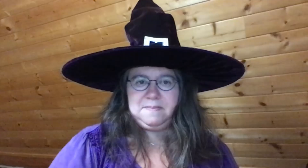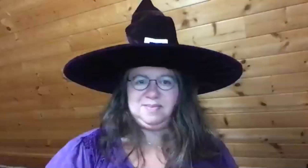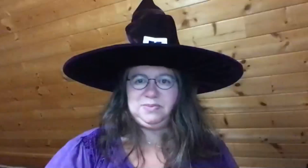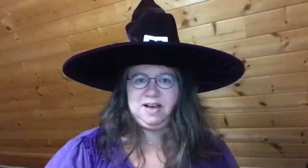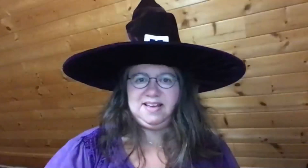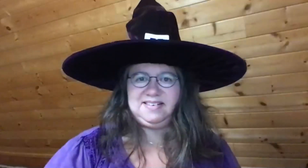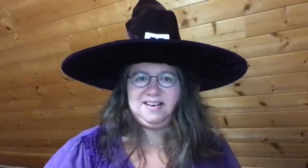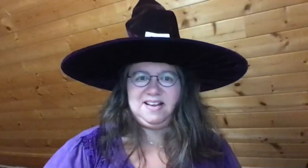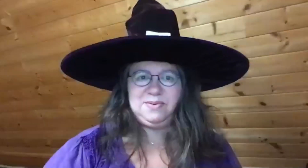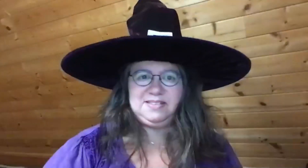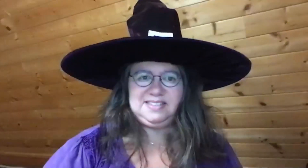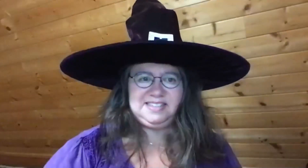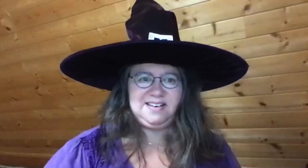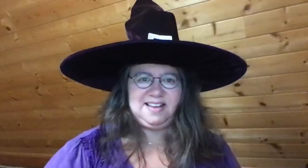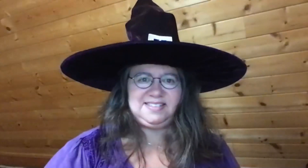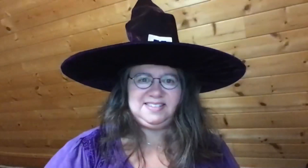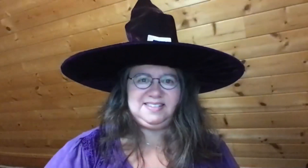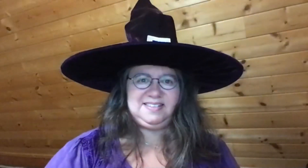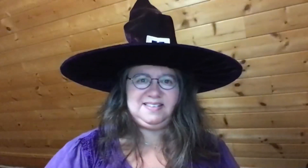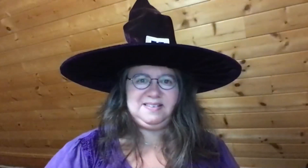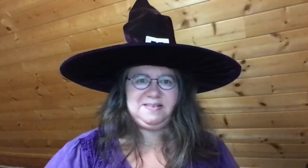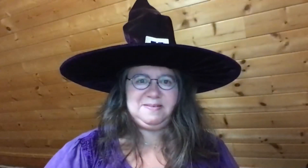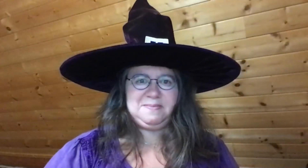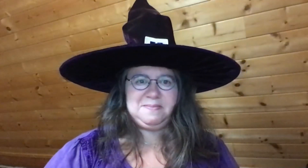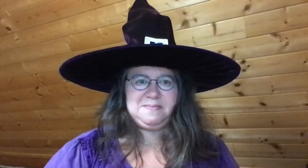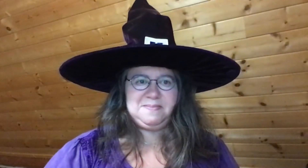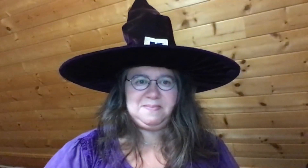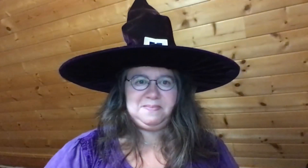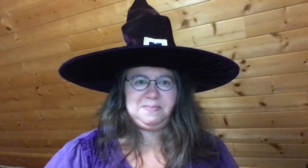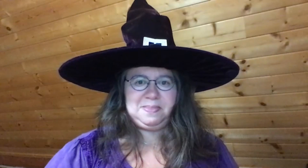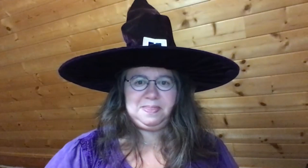Great. Thanks so much, Wyatt. All right, who wants to share next?